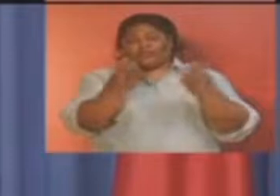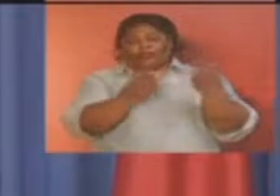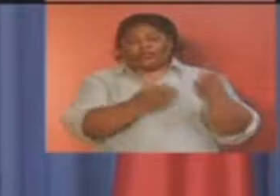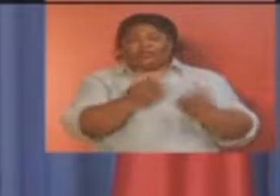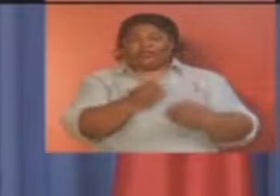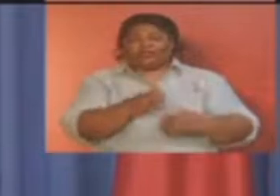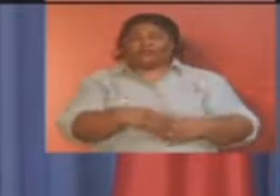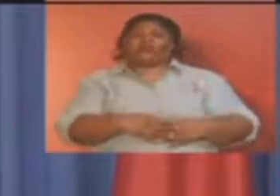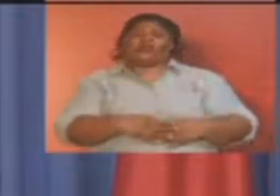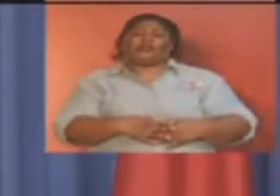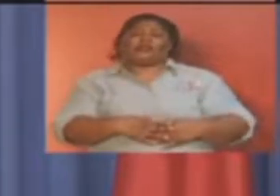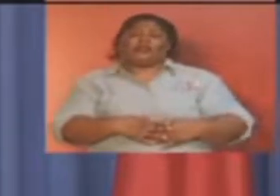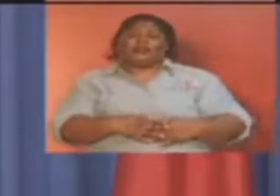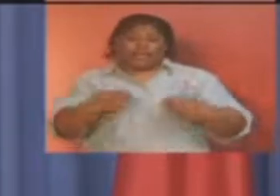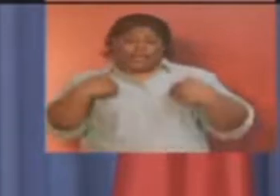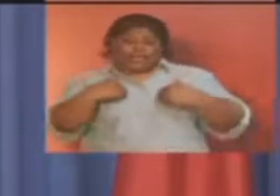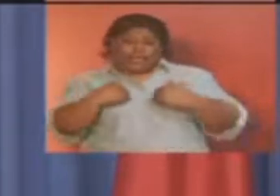to